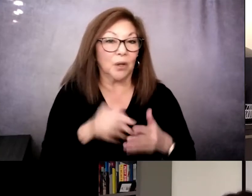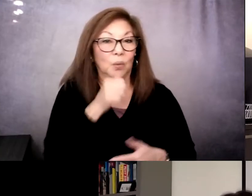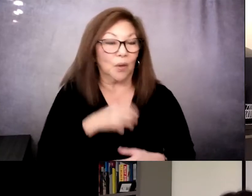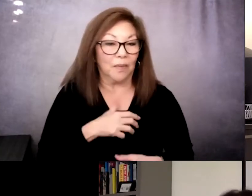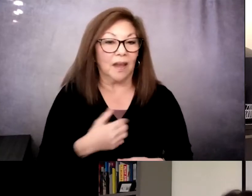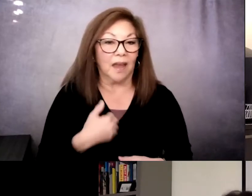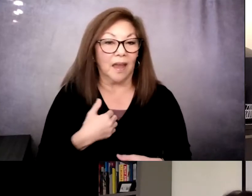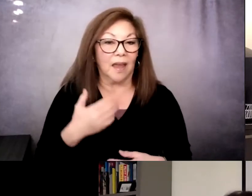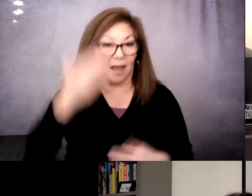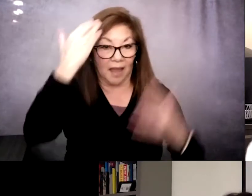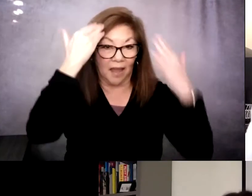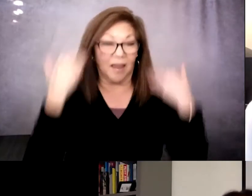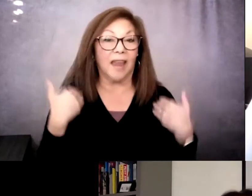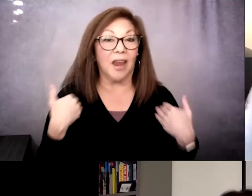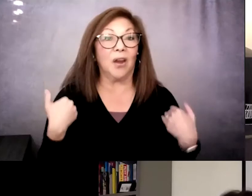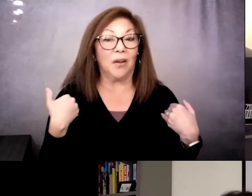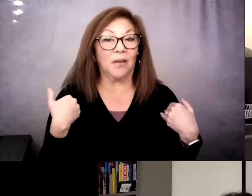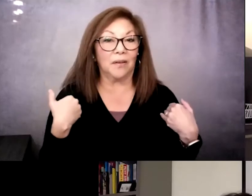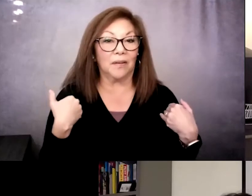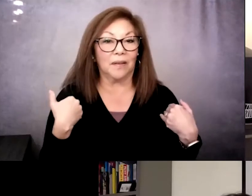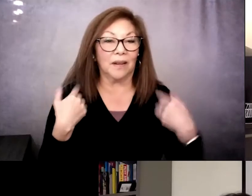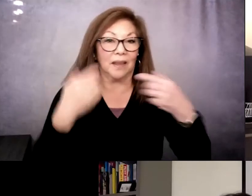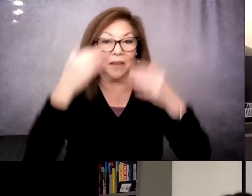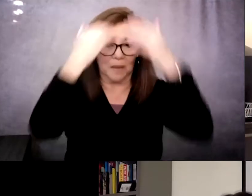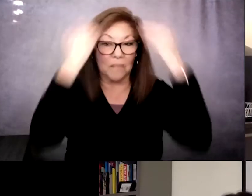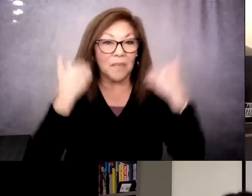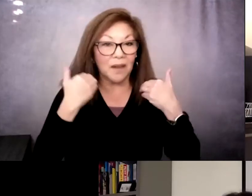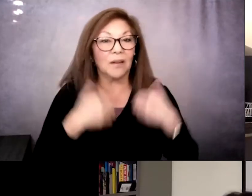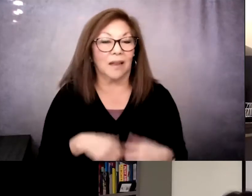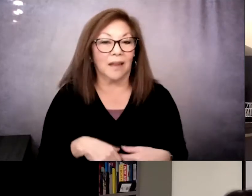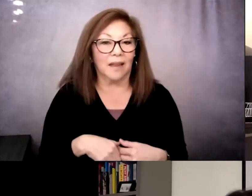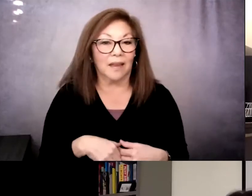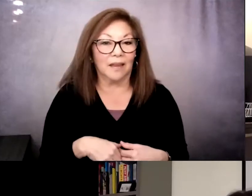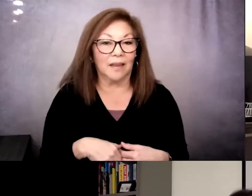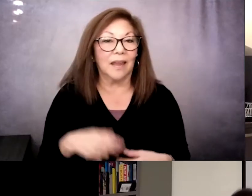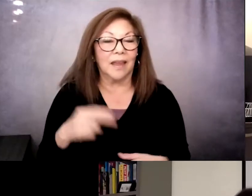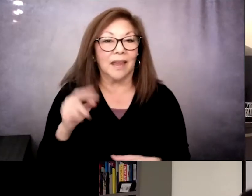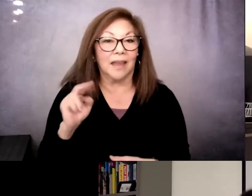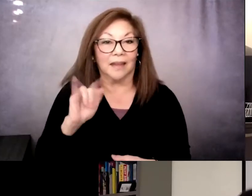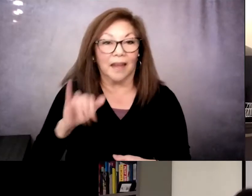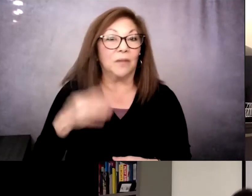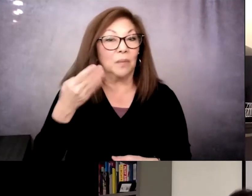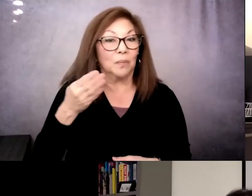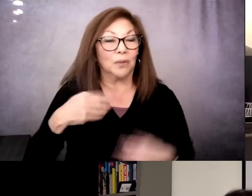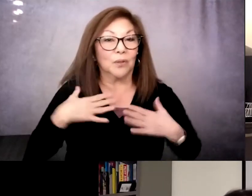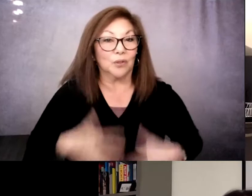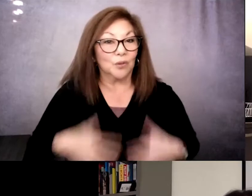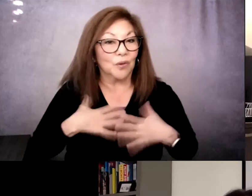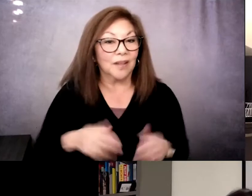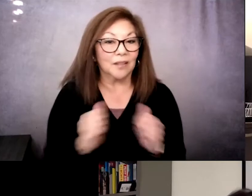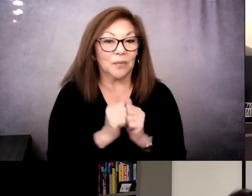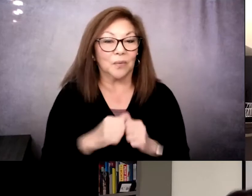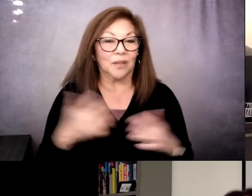have medium length hair. It's parted in the middle. I'm wearing a navy blue dress with